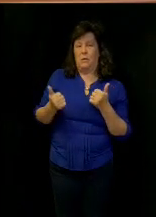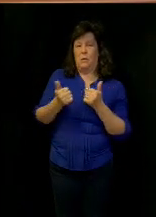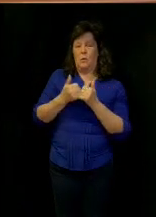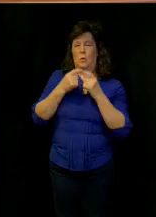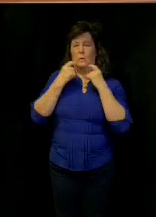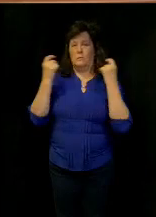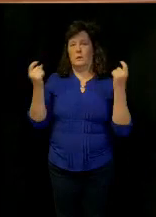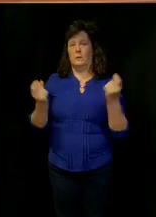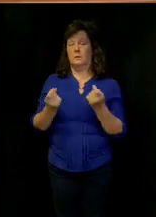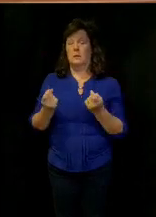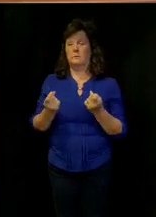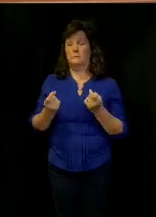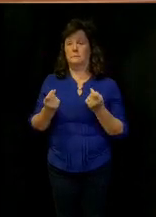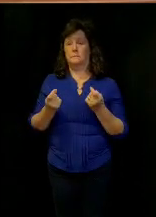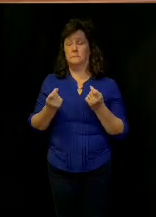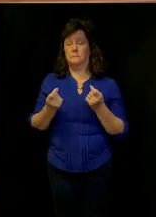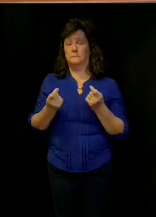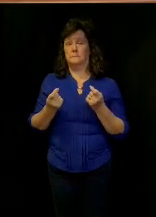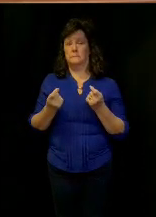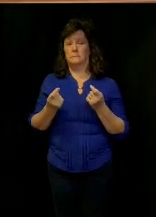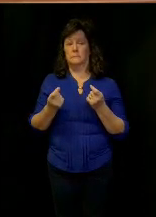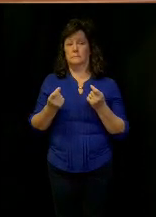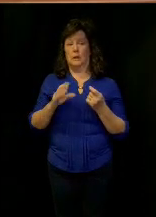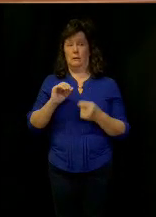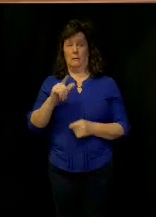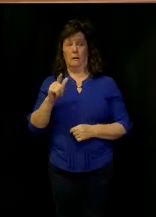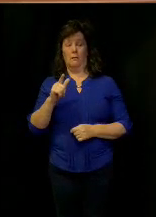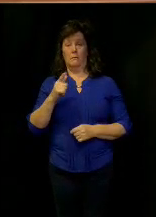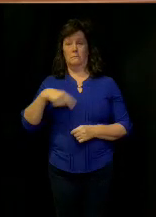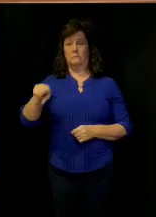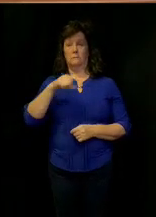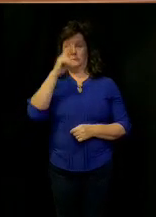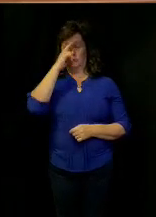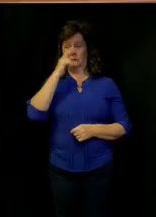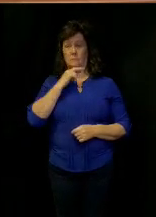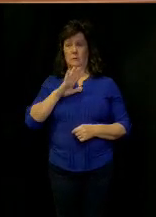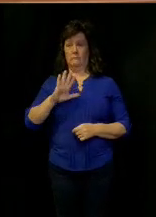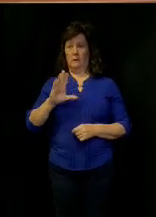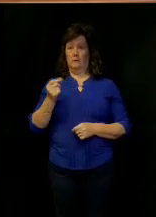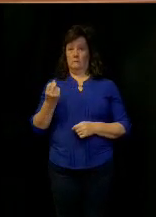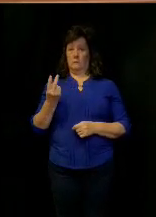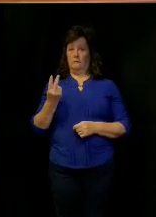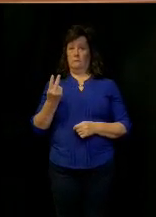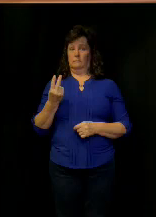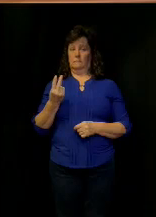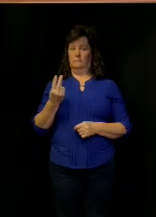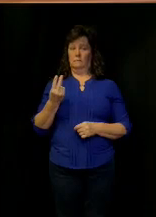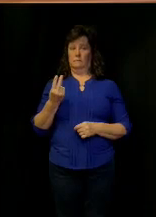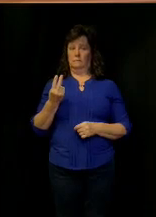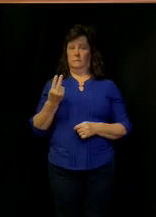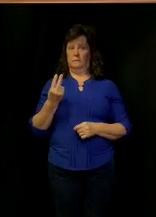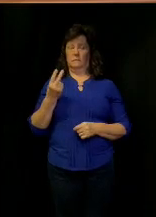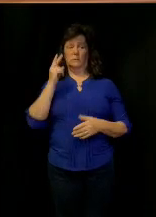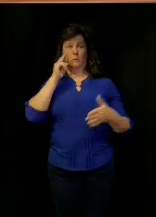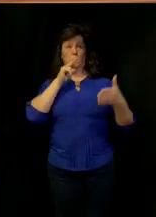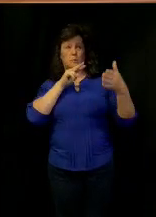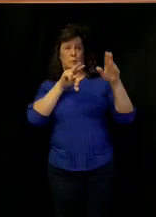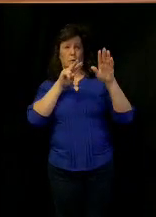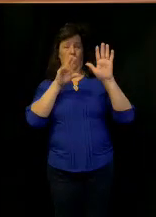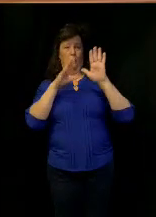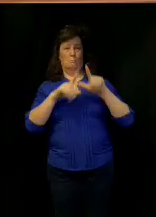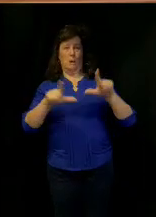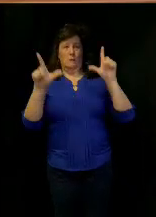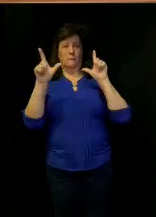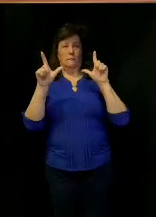man. All of us. Romans 5:12. Look what it says here. I know this seems